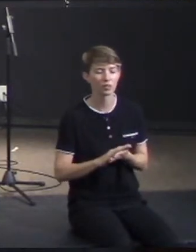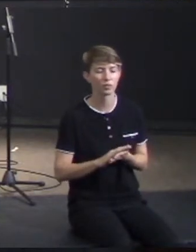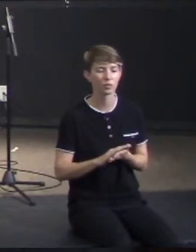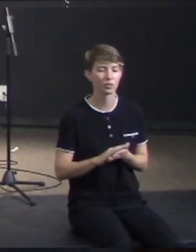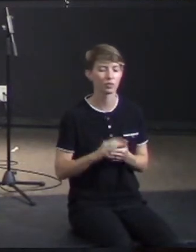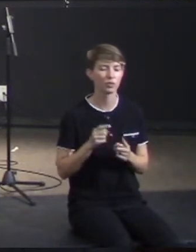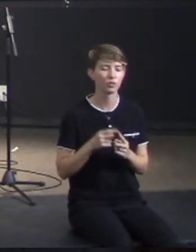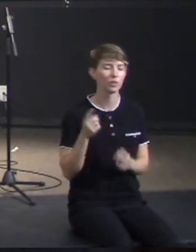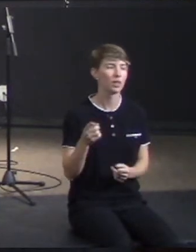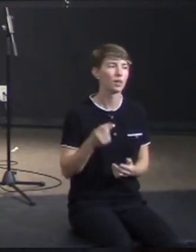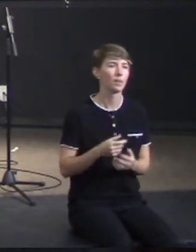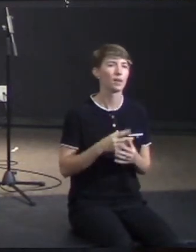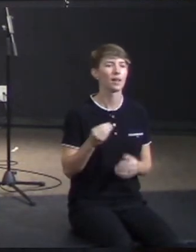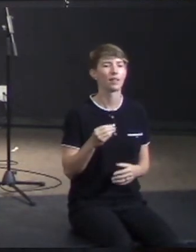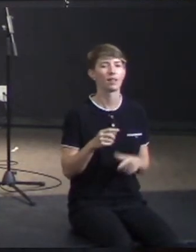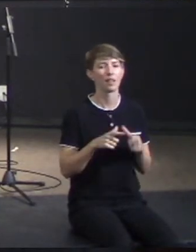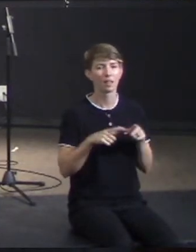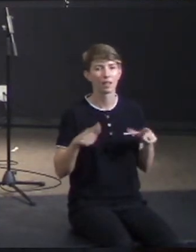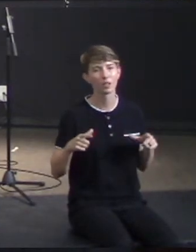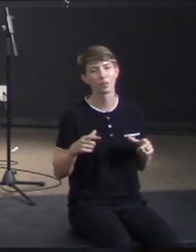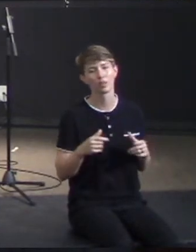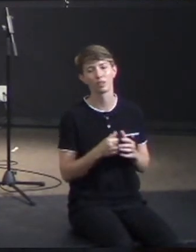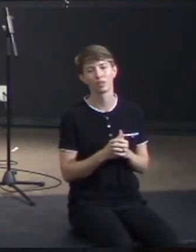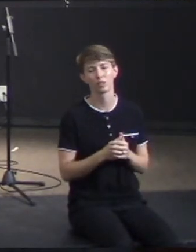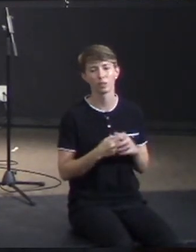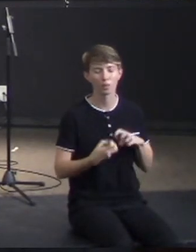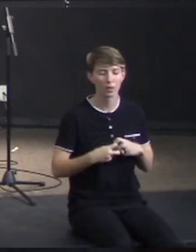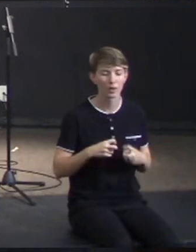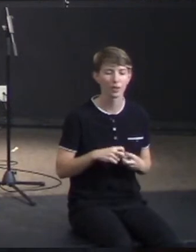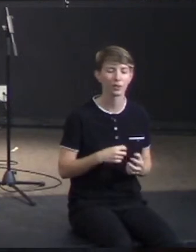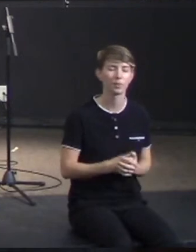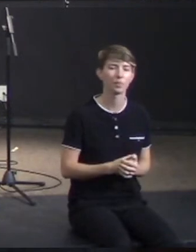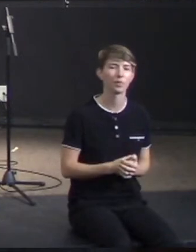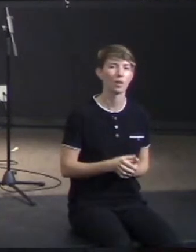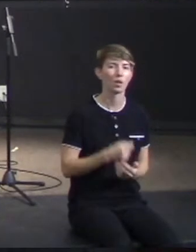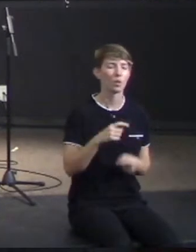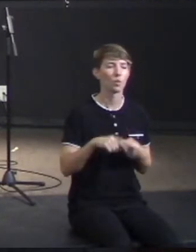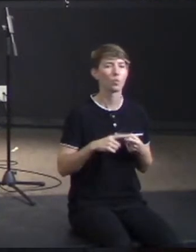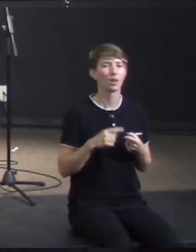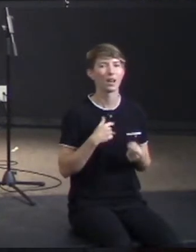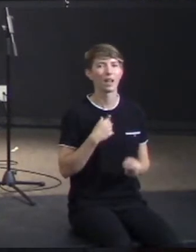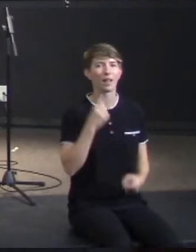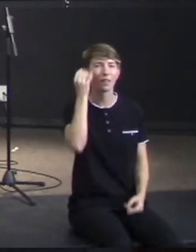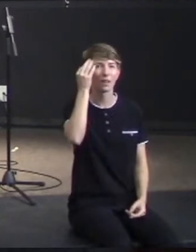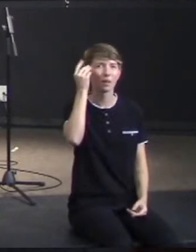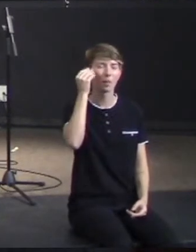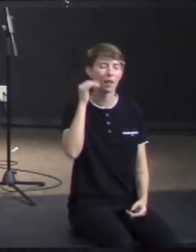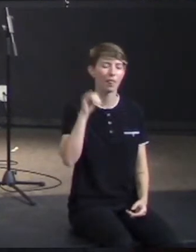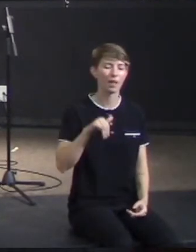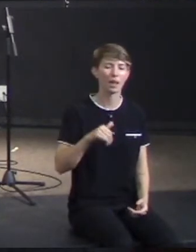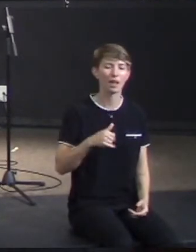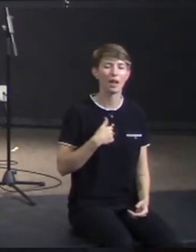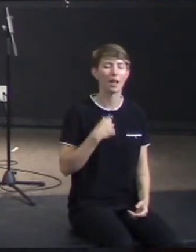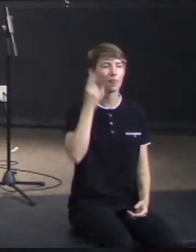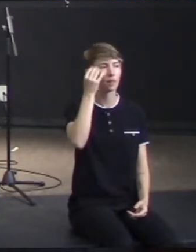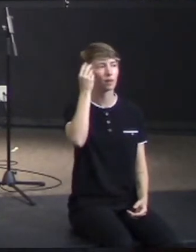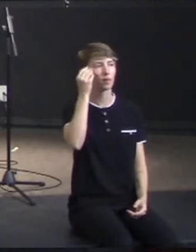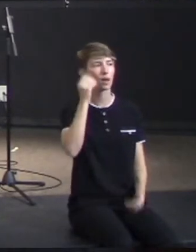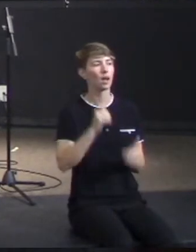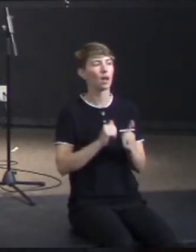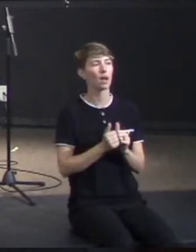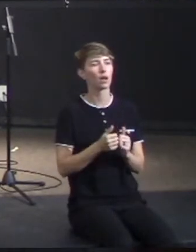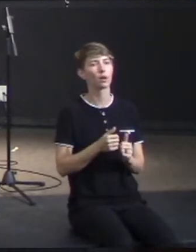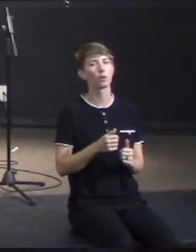and the language barrier. And when I think about that, I just think about how, you know, Jesus was graceful to me.